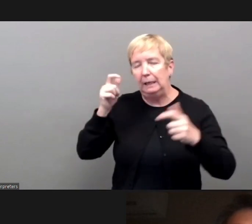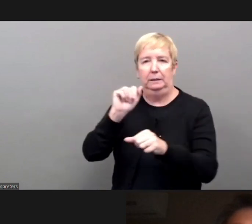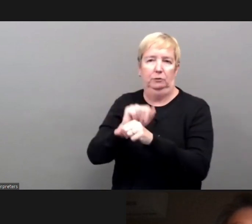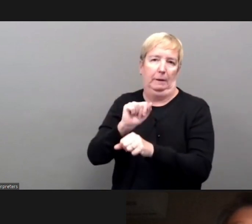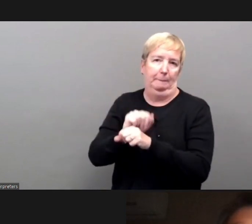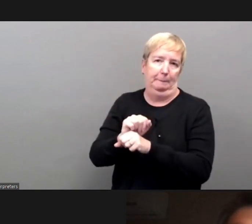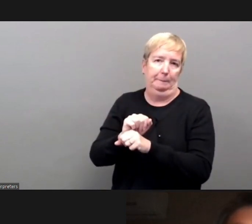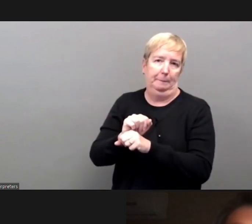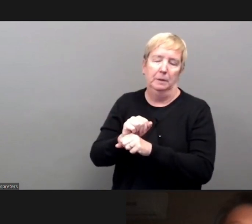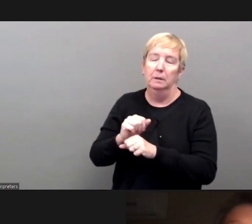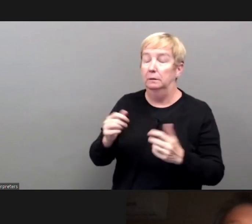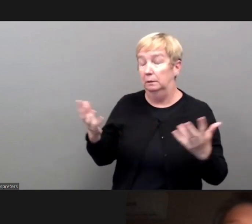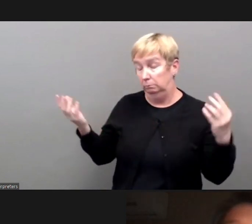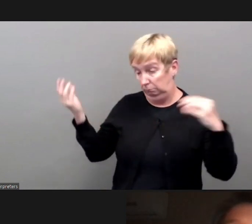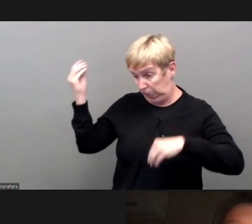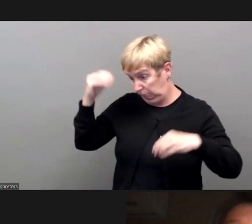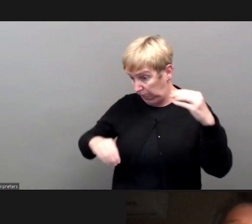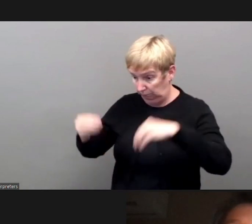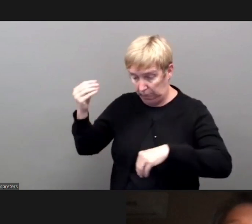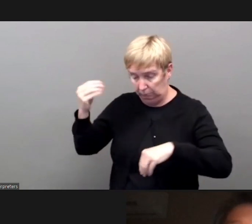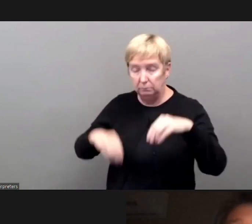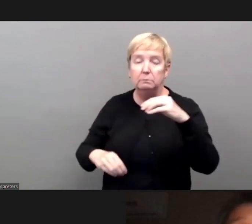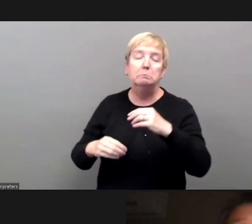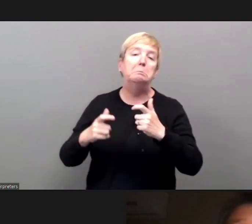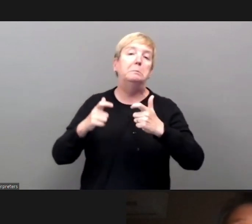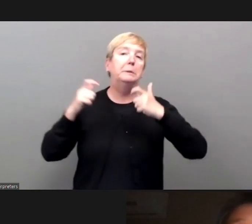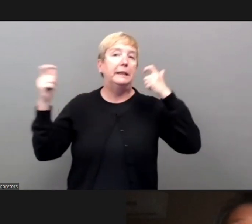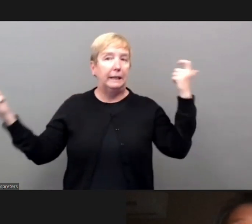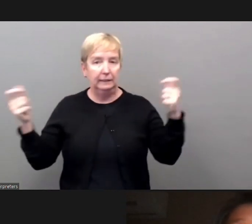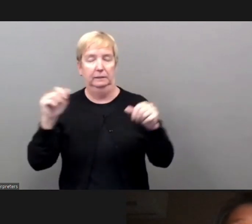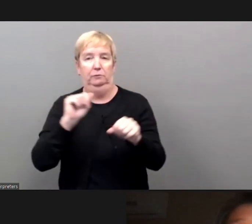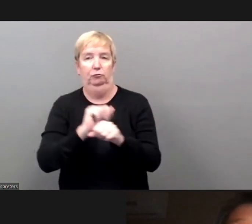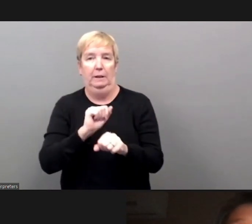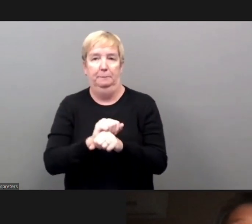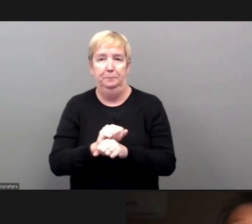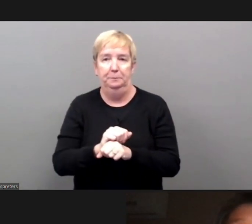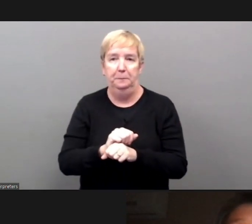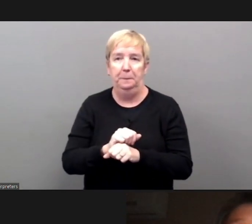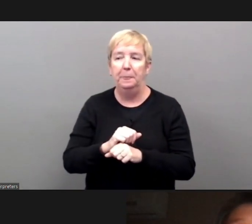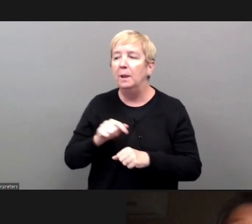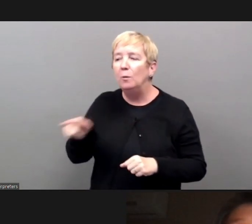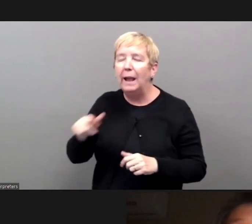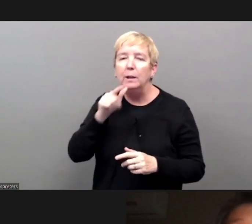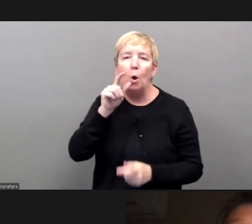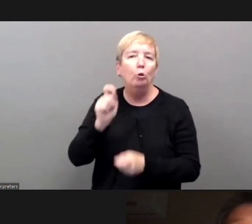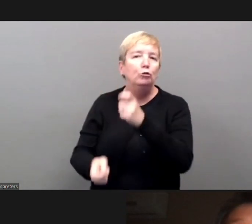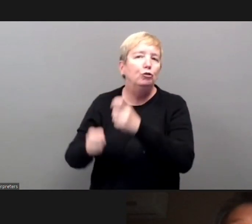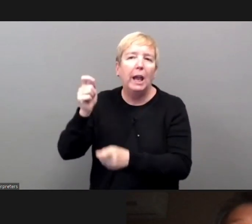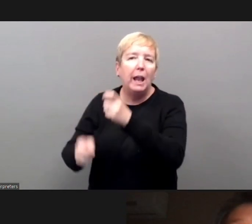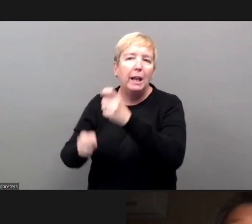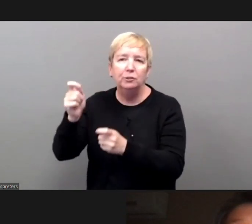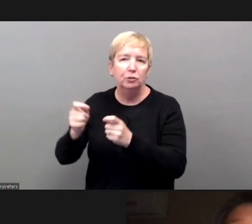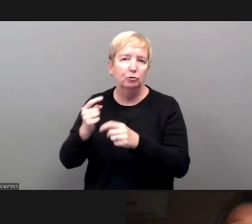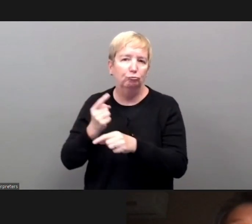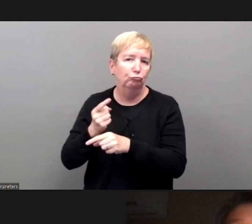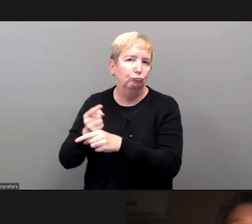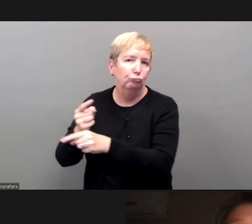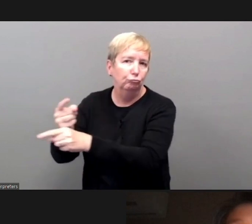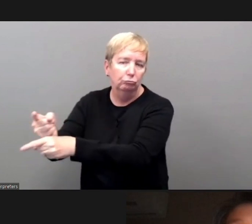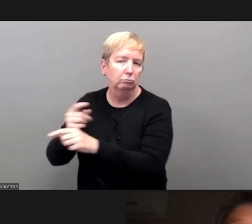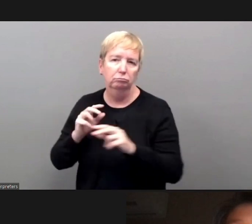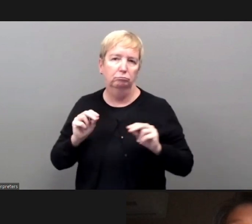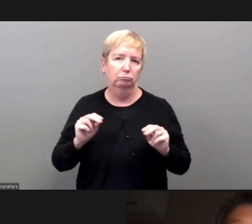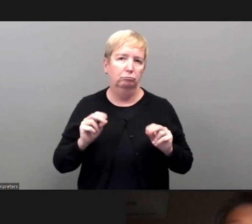just a colossal undertaking. And so they don't update it like on a real-time basis, but